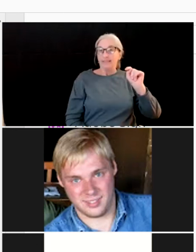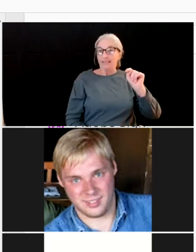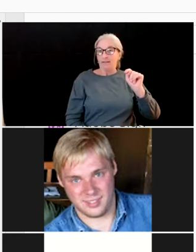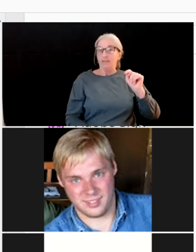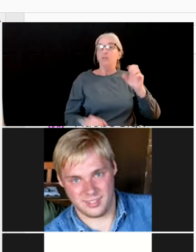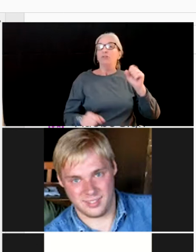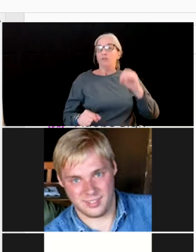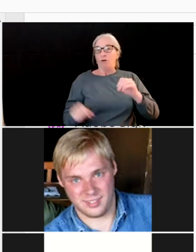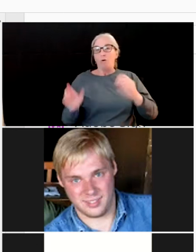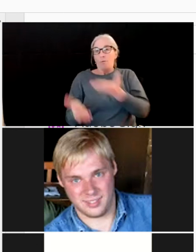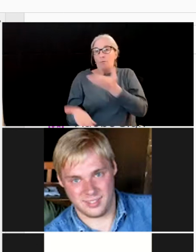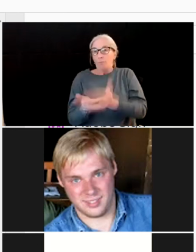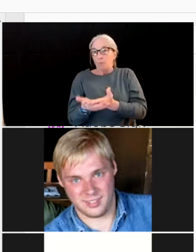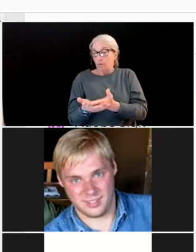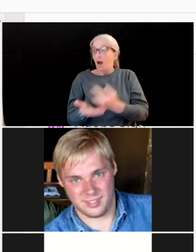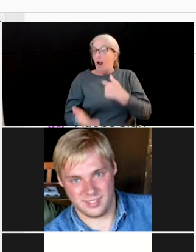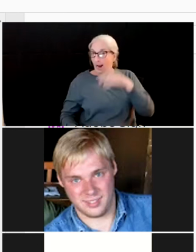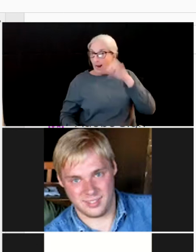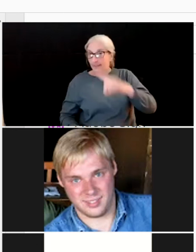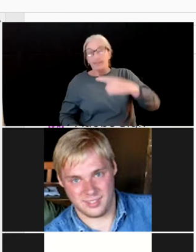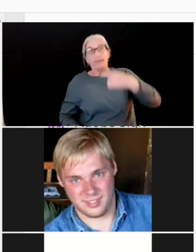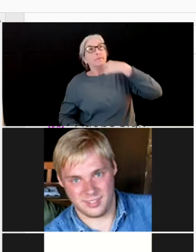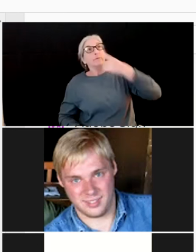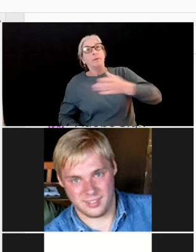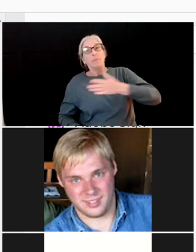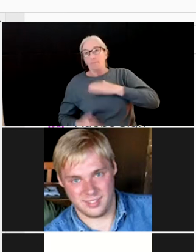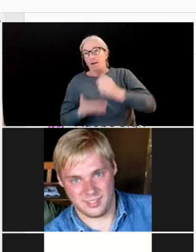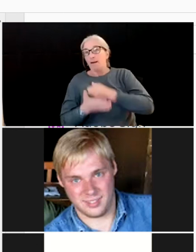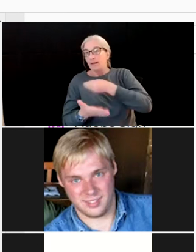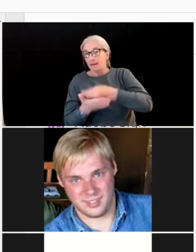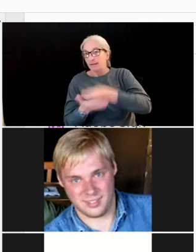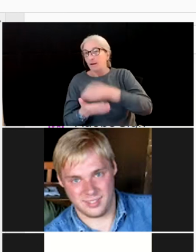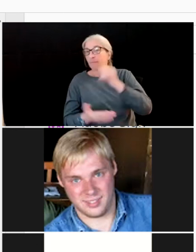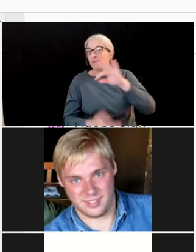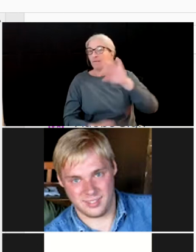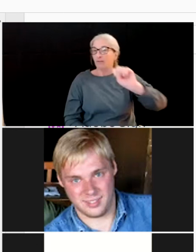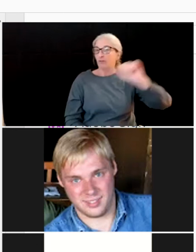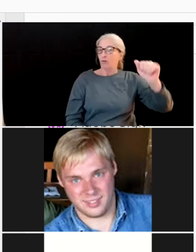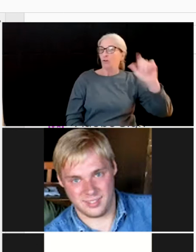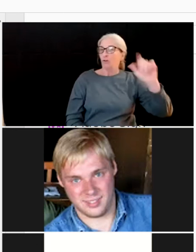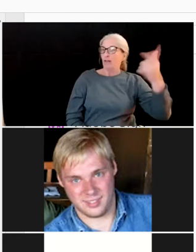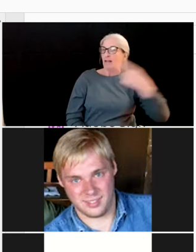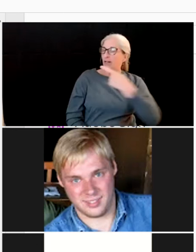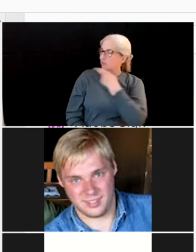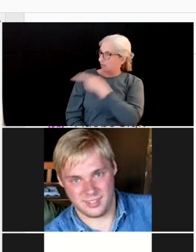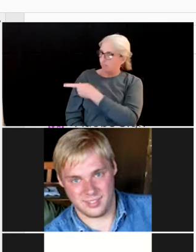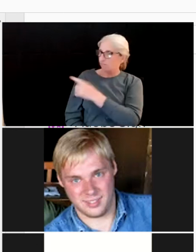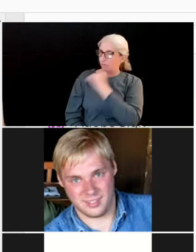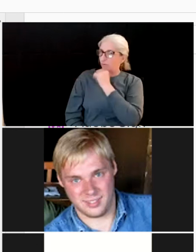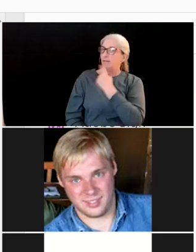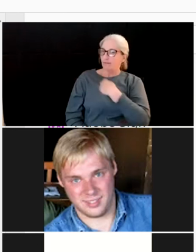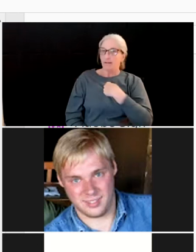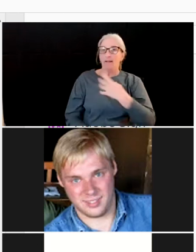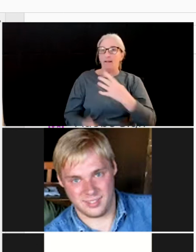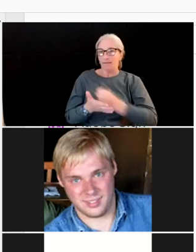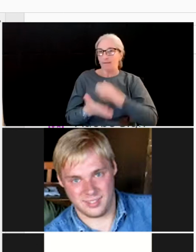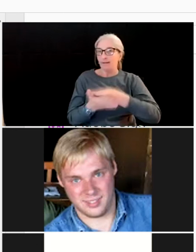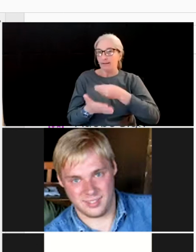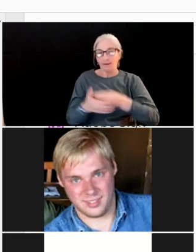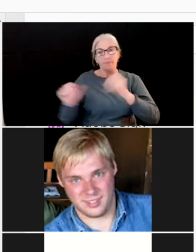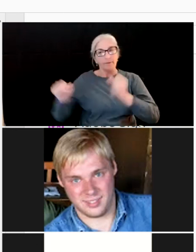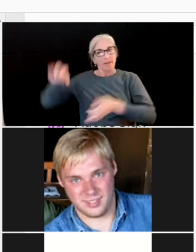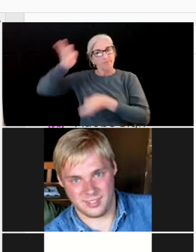their income if it's ever questioned. All right. And again, clients do have the option of reporting via